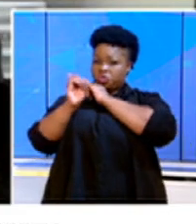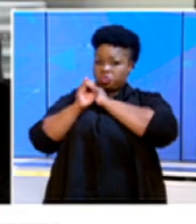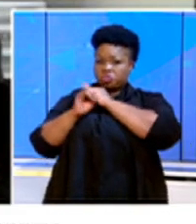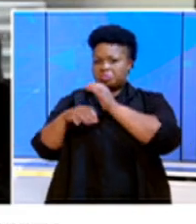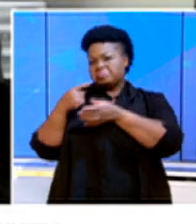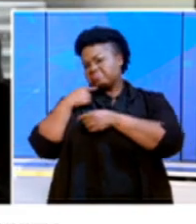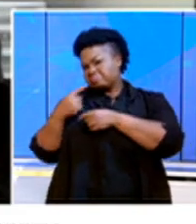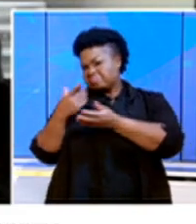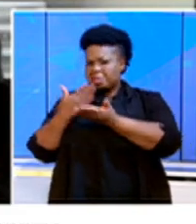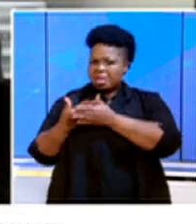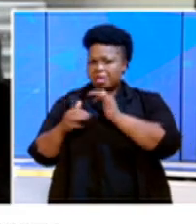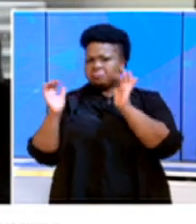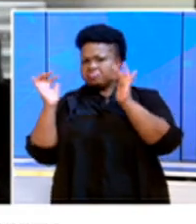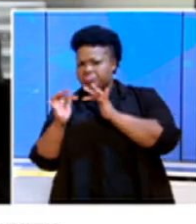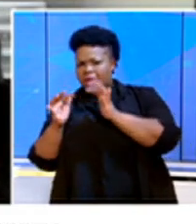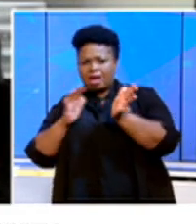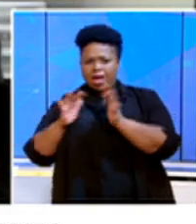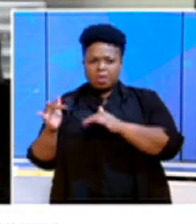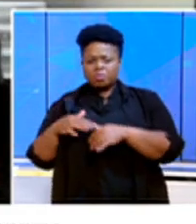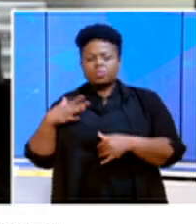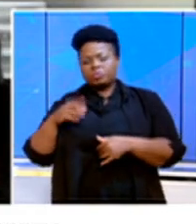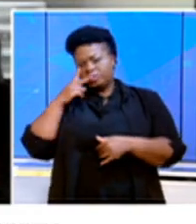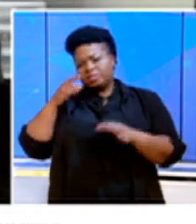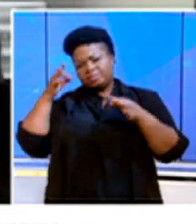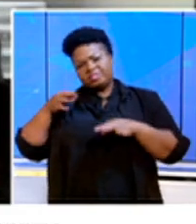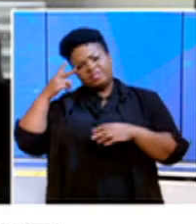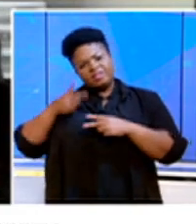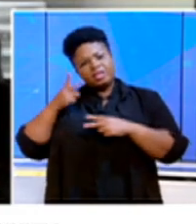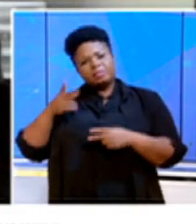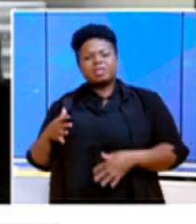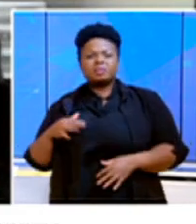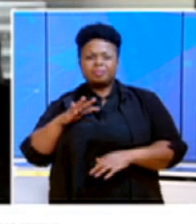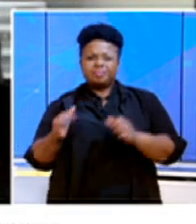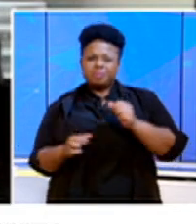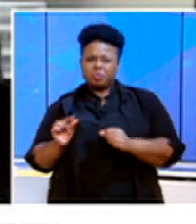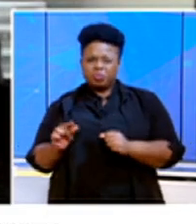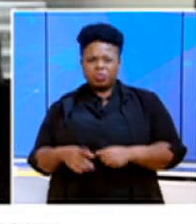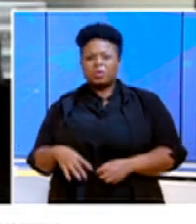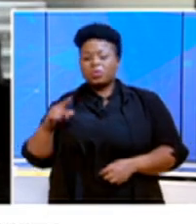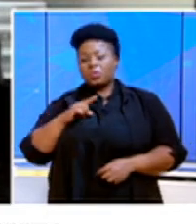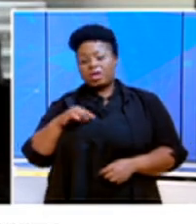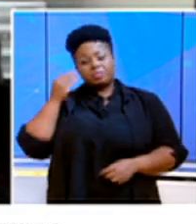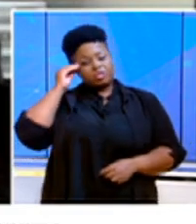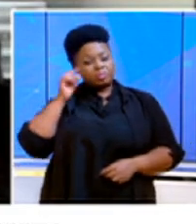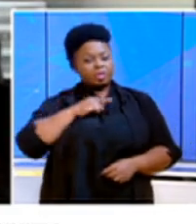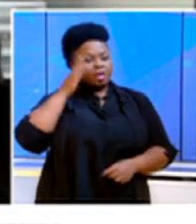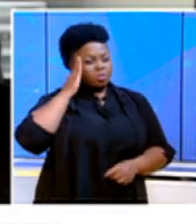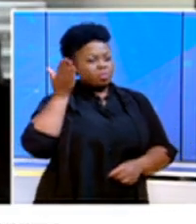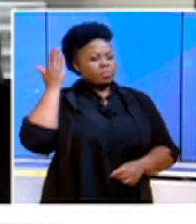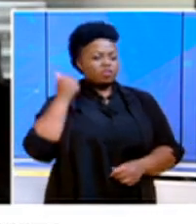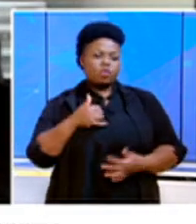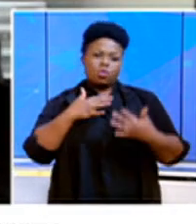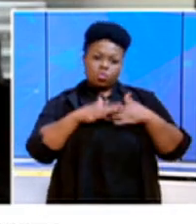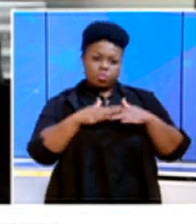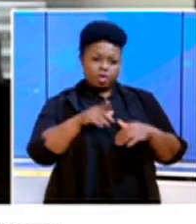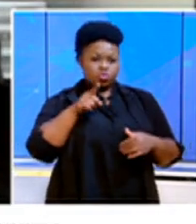for the ability to have more crowds, but we'll see what comes in there. I just want to start wrapping it up, and quite interestingly, I know that there was a big webinar.